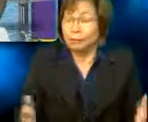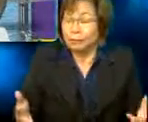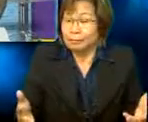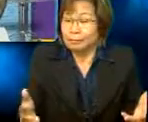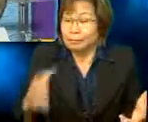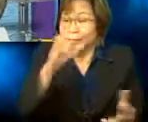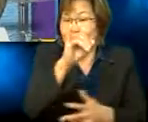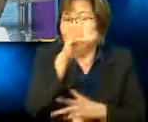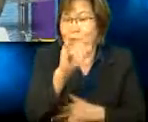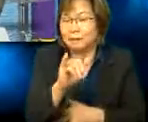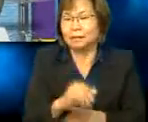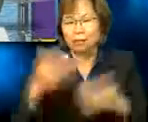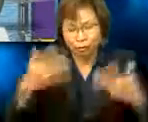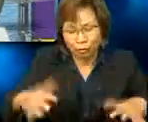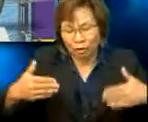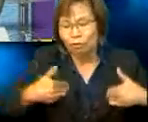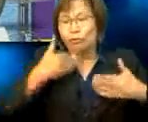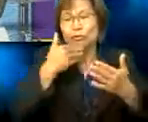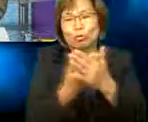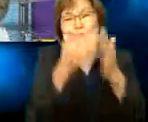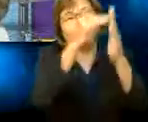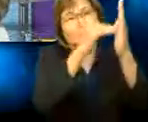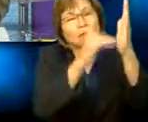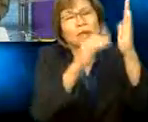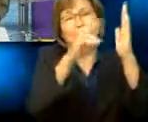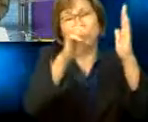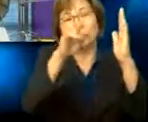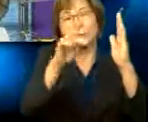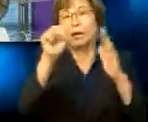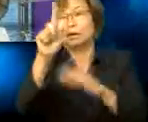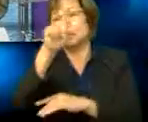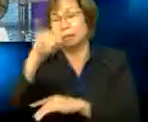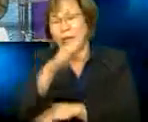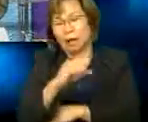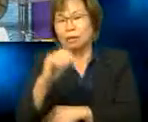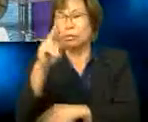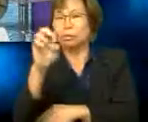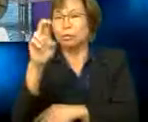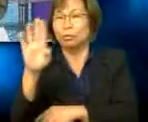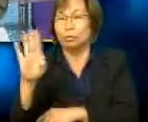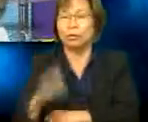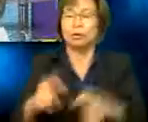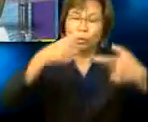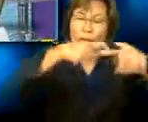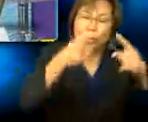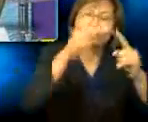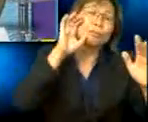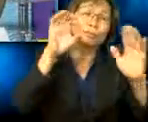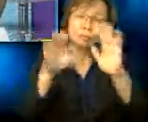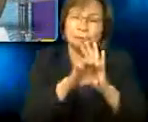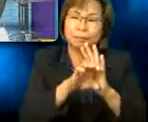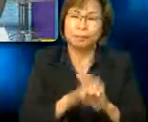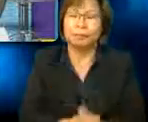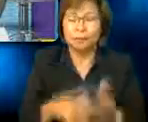Well, Siti, you already have a good list of nouns, adjectives, and verbs related to the